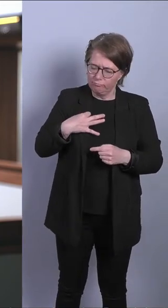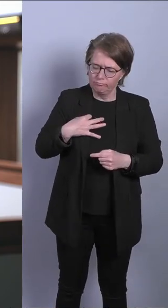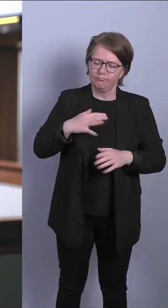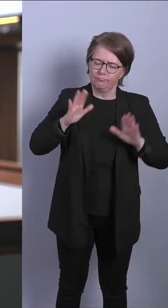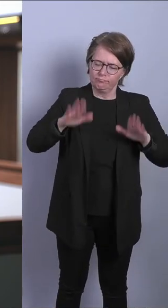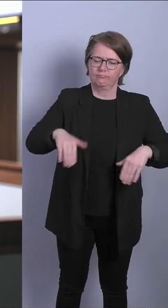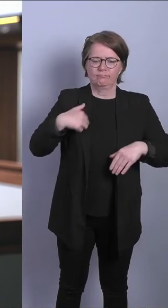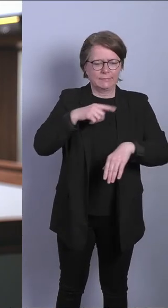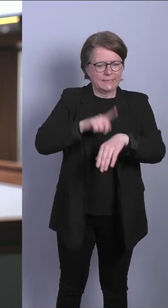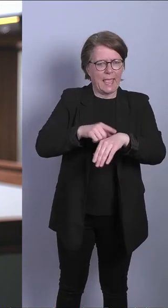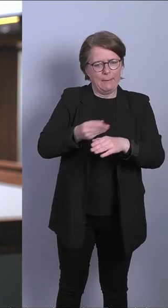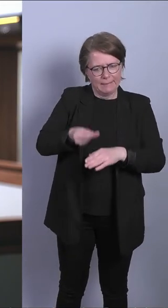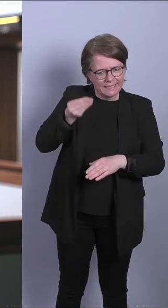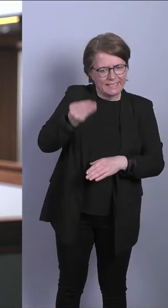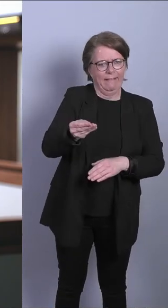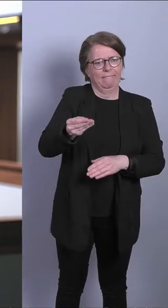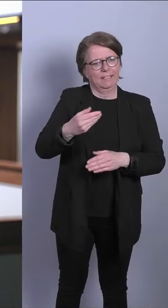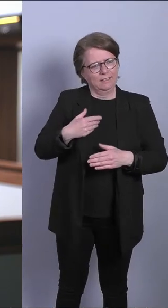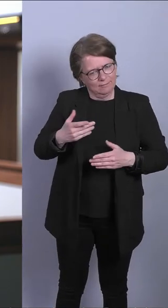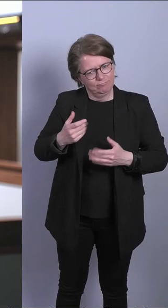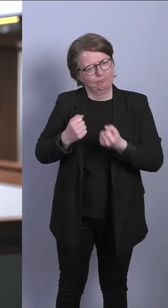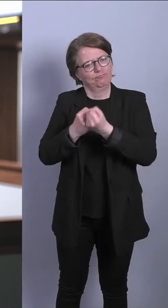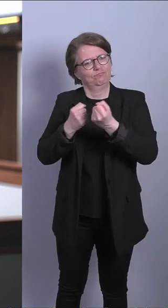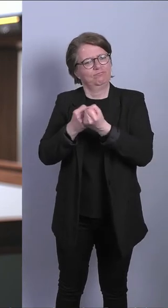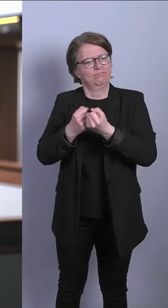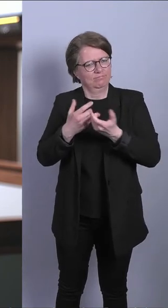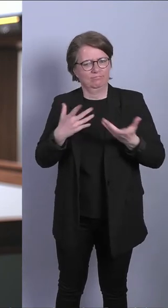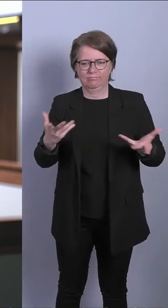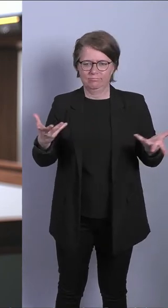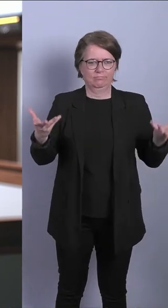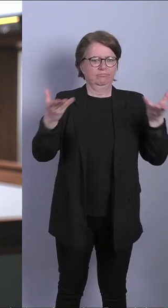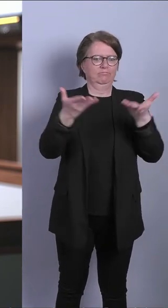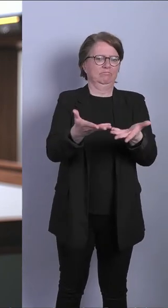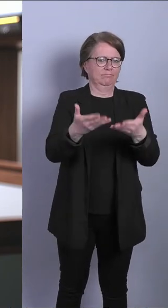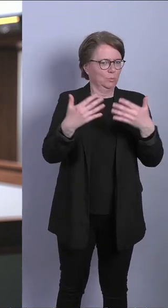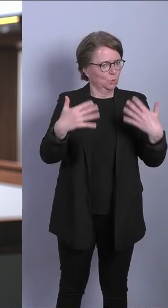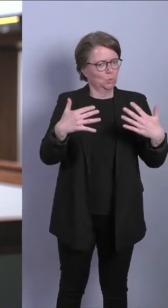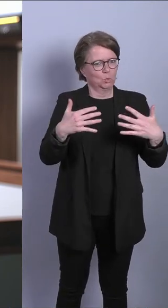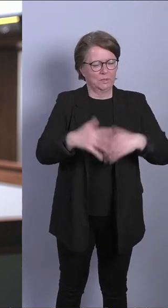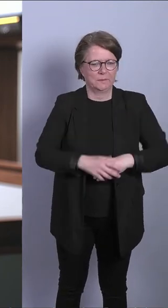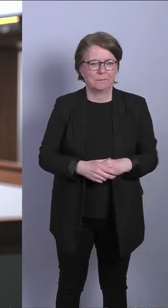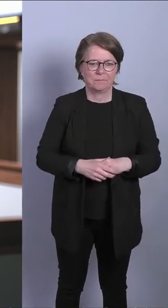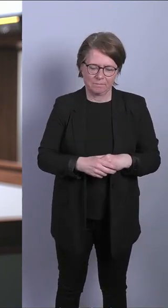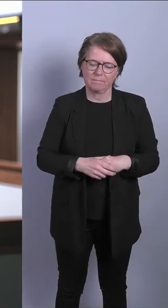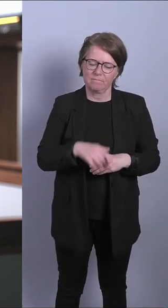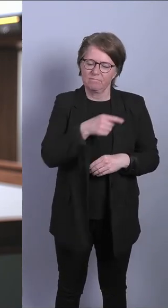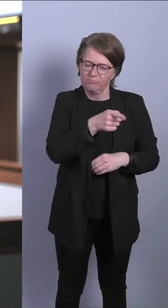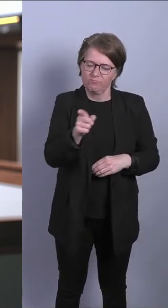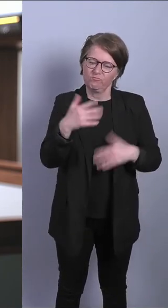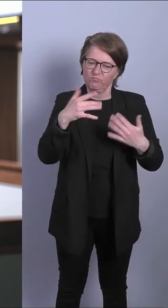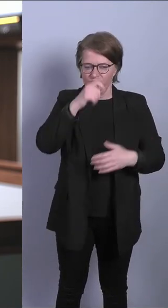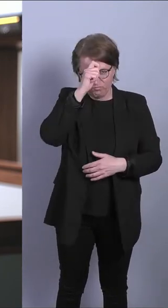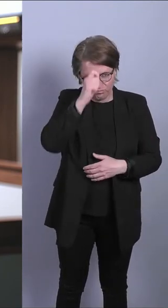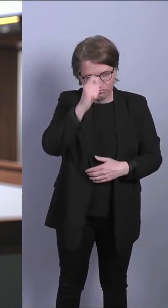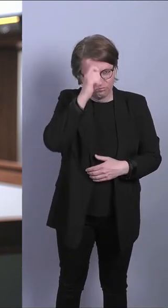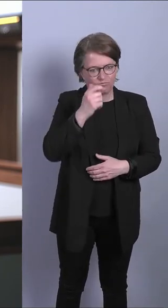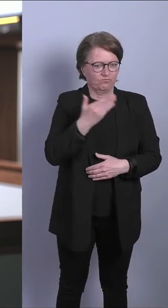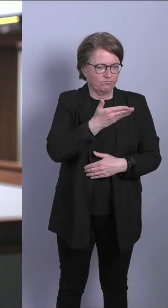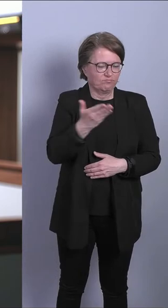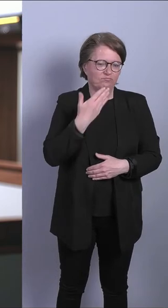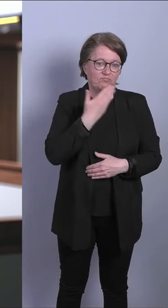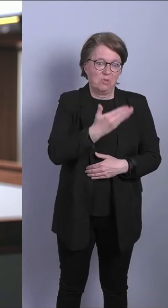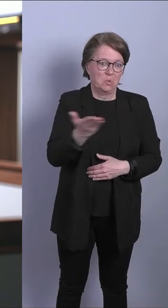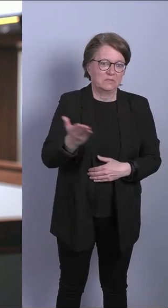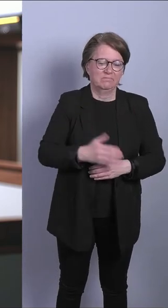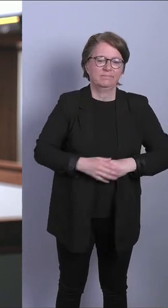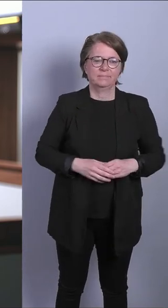whole. You volunteers are indispensable for our togetherness. That you are here as